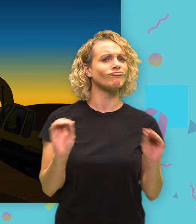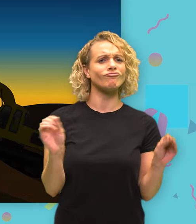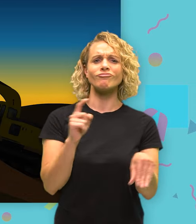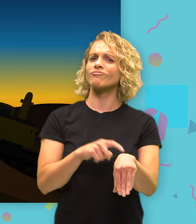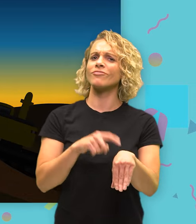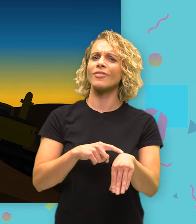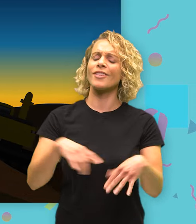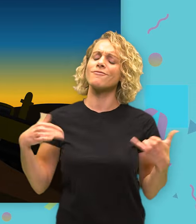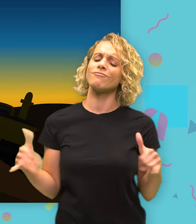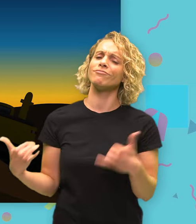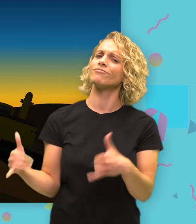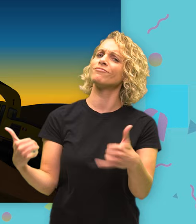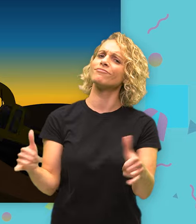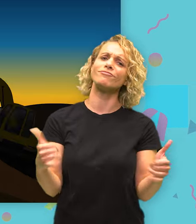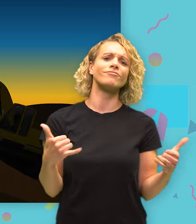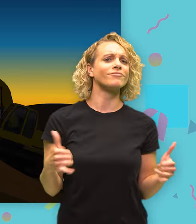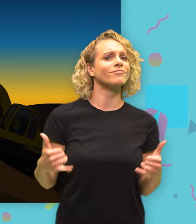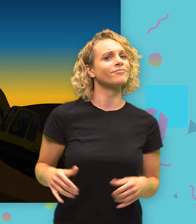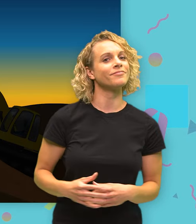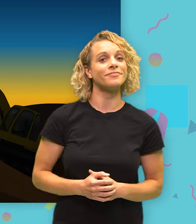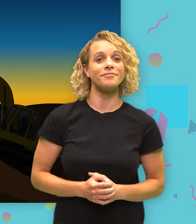sleep, no time for play.